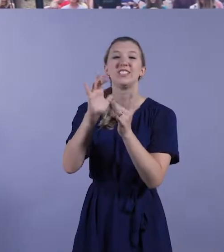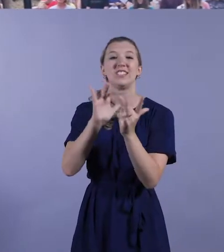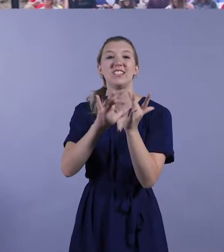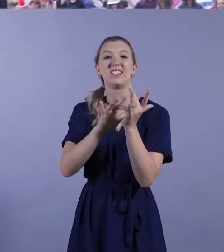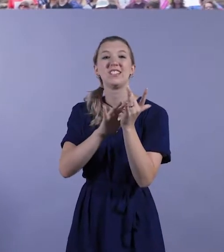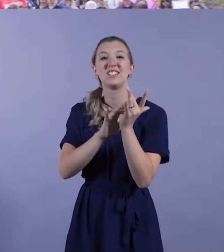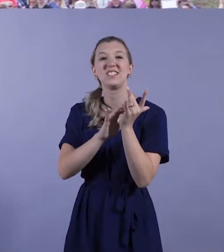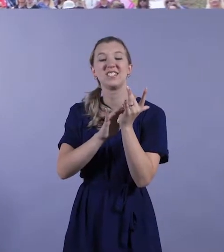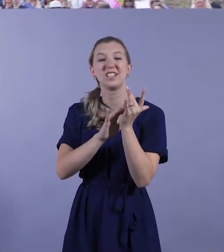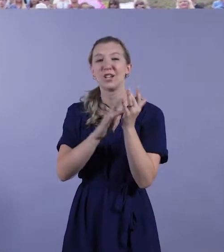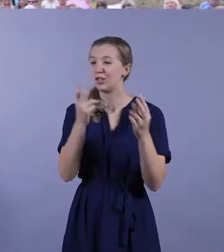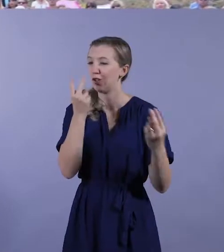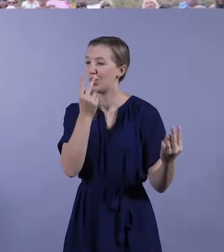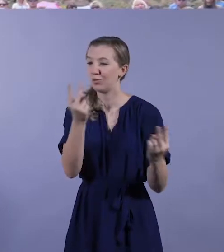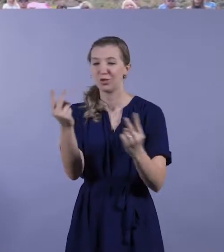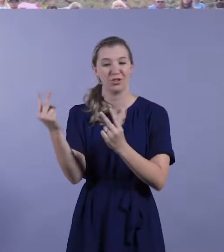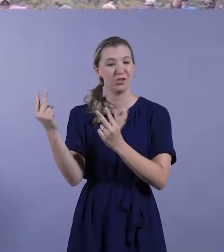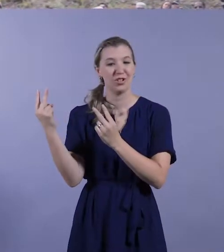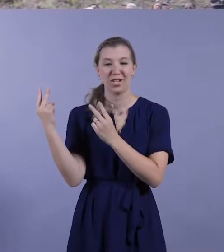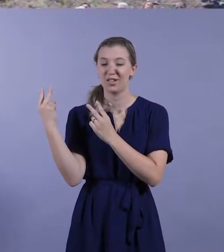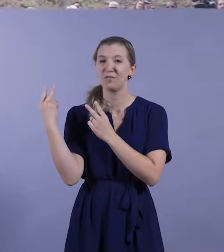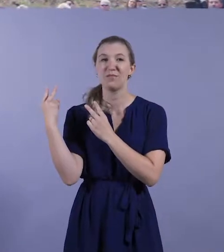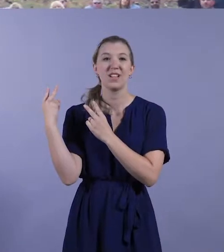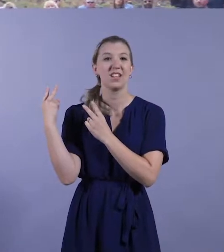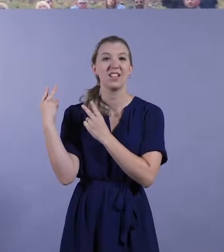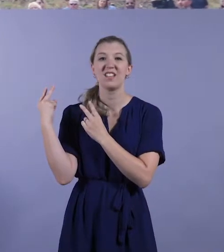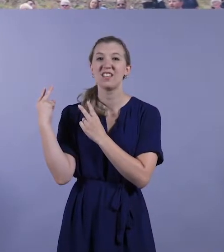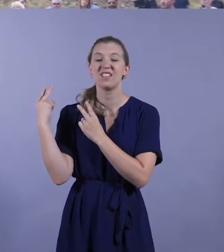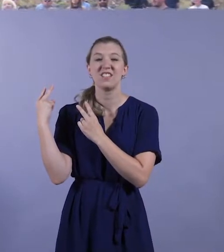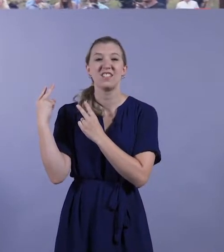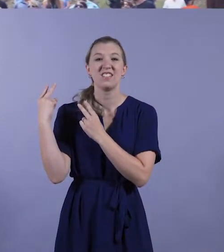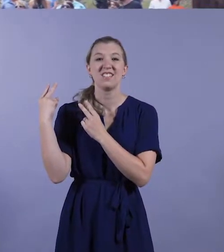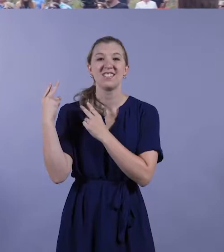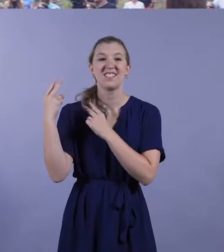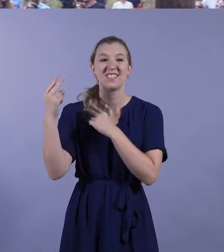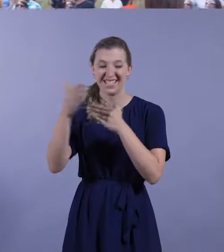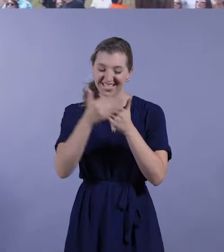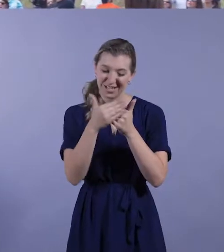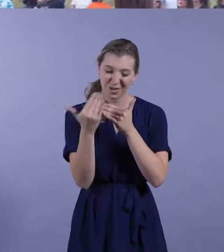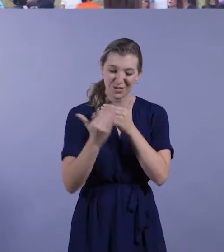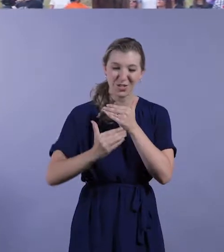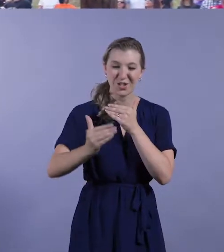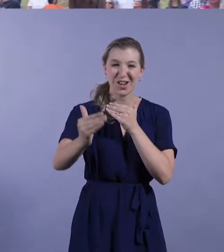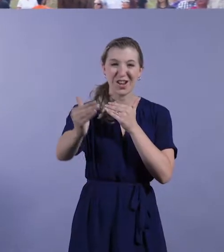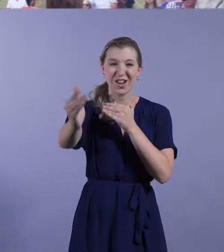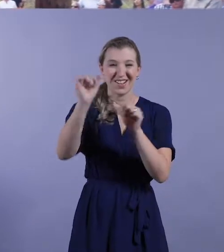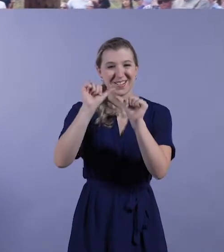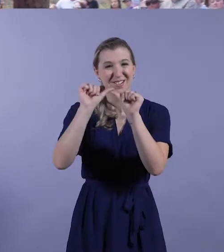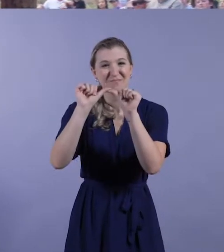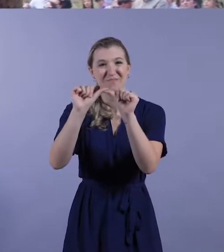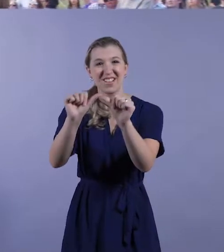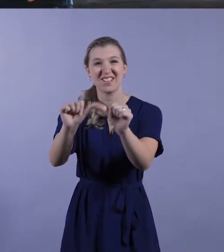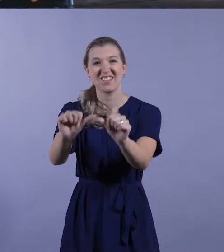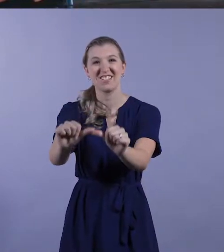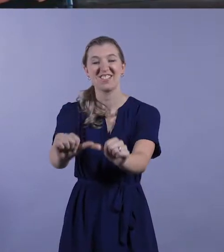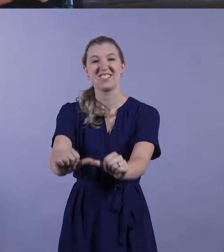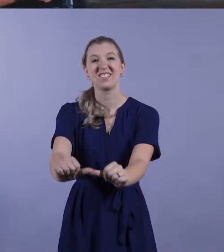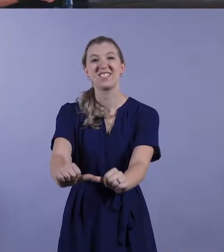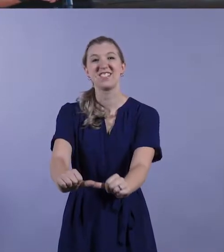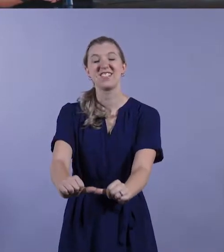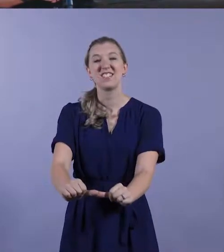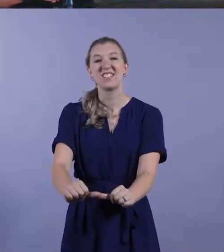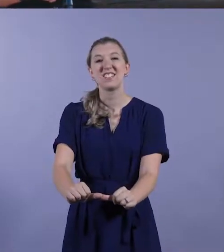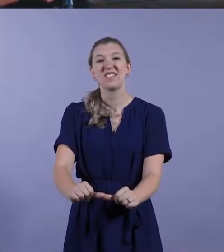follow Jesus. No turning back, no turning